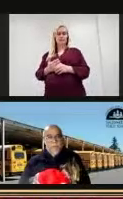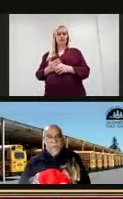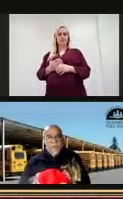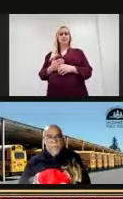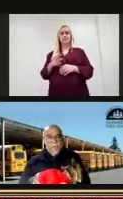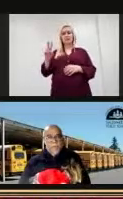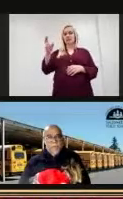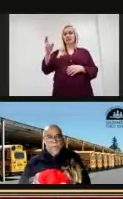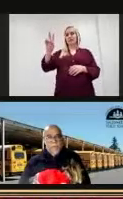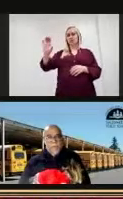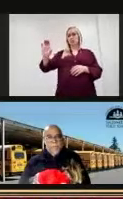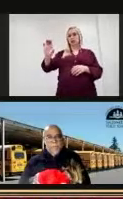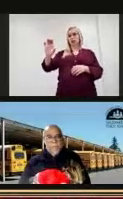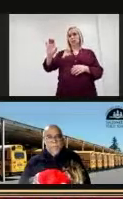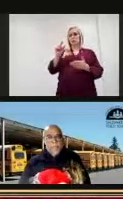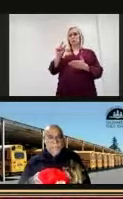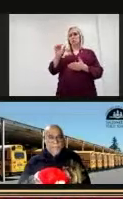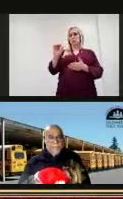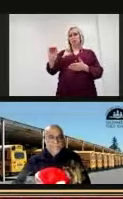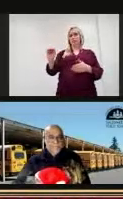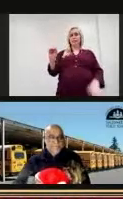Second Vice Chair Guzman Ortiz.